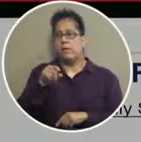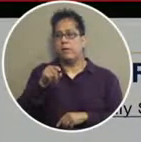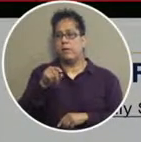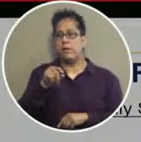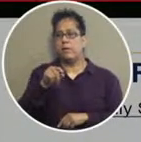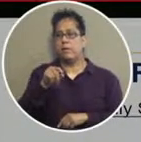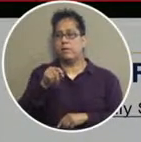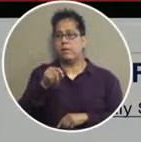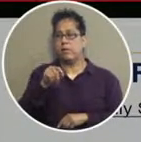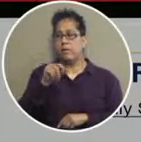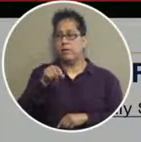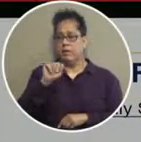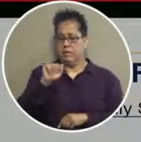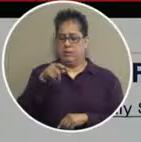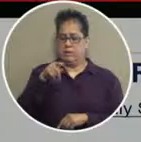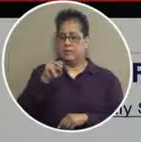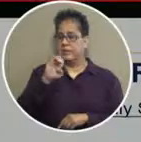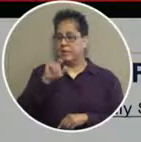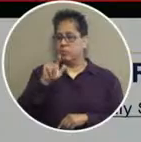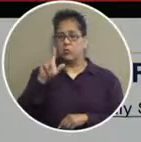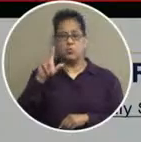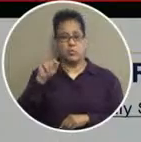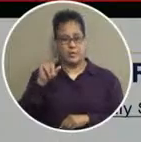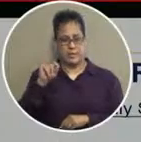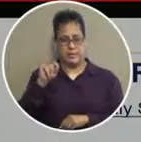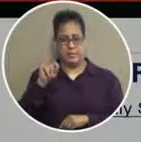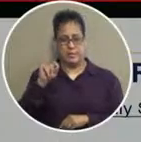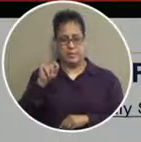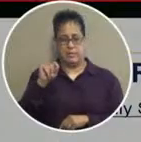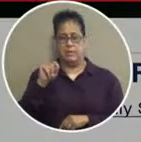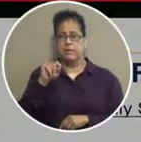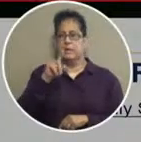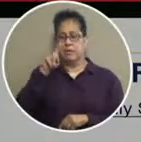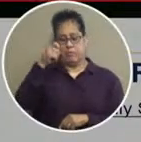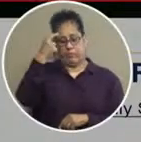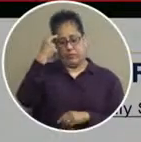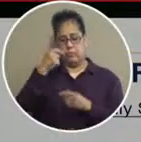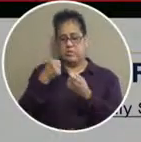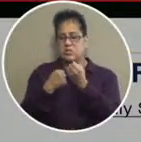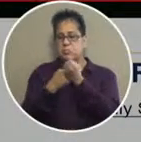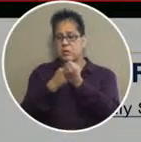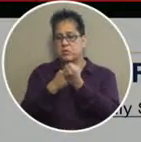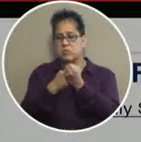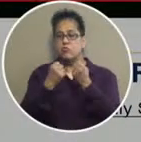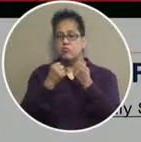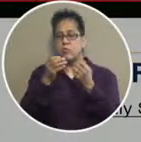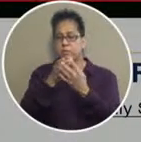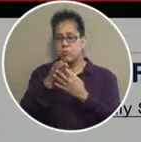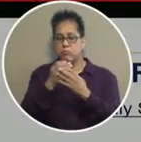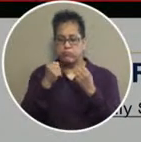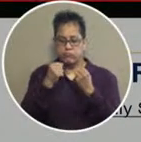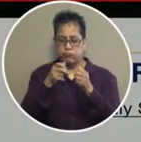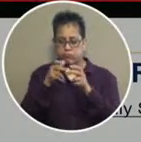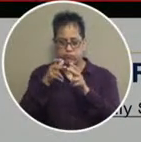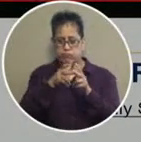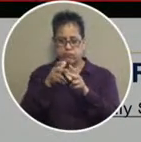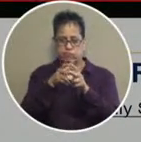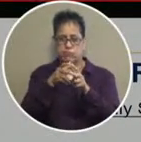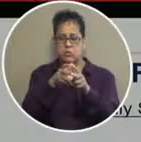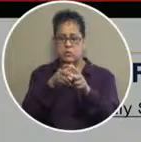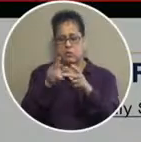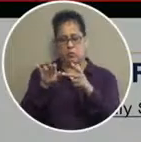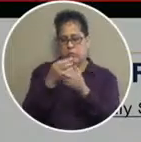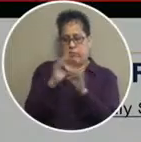So since April 20th, the federally sponsored drive-through site has been available free of charge